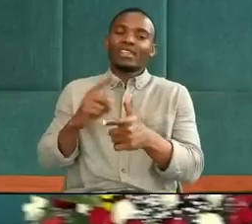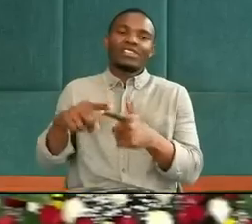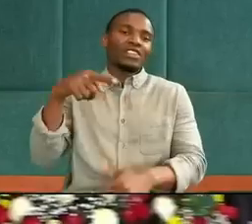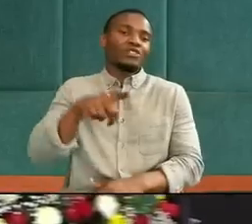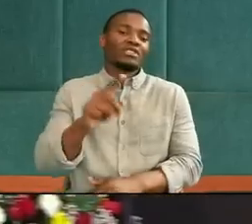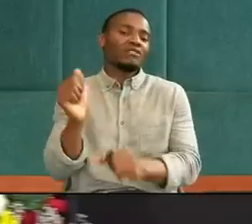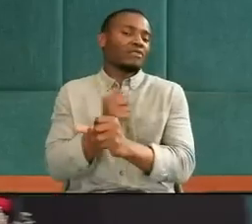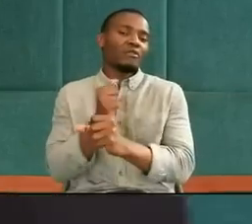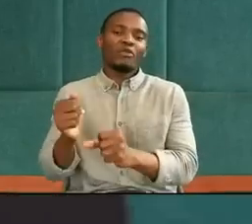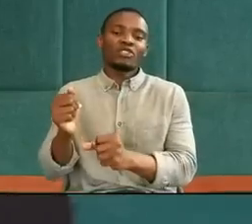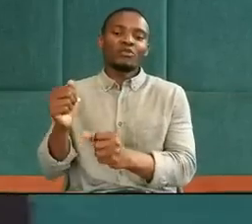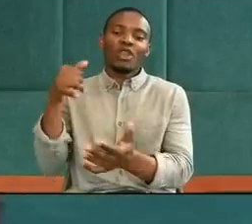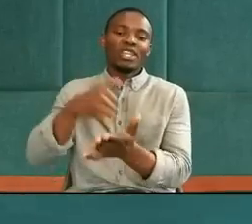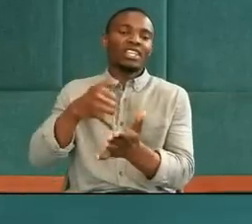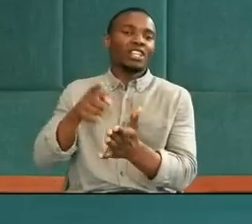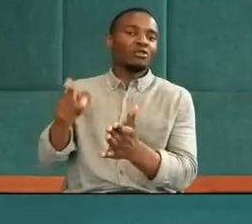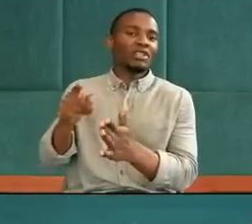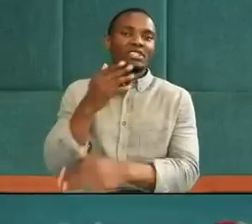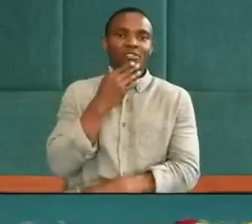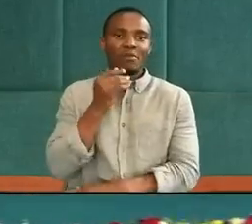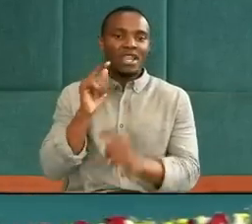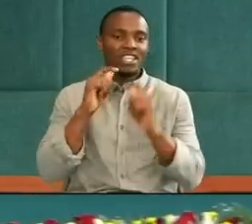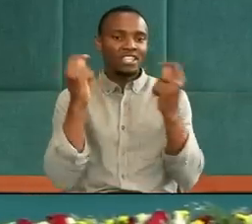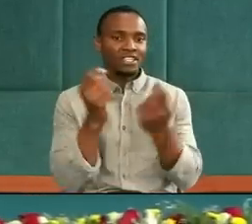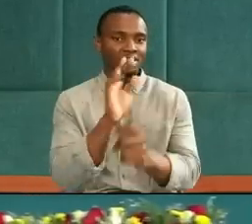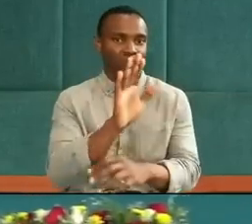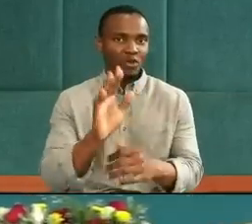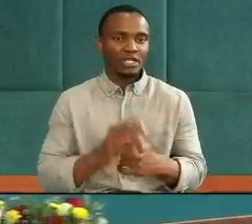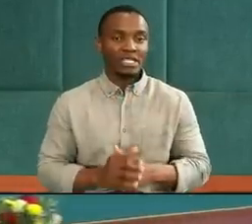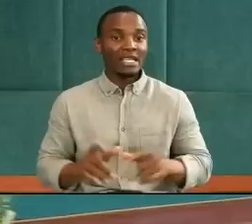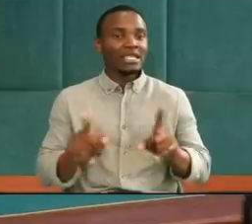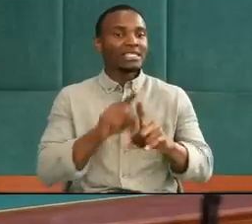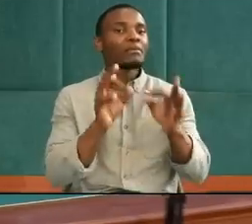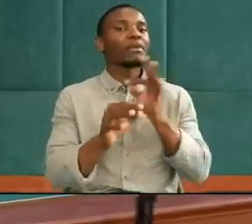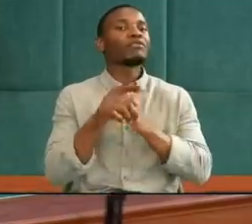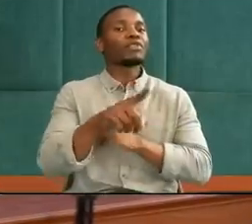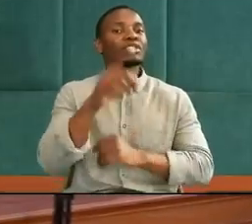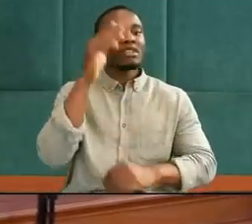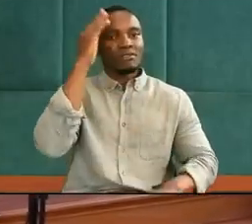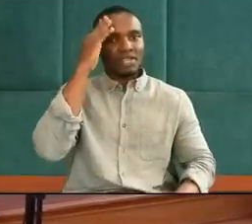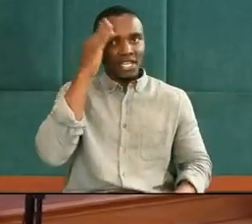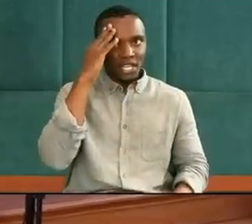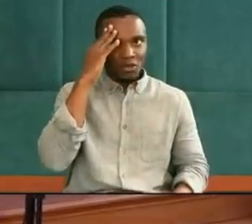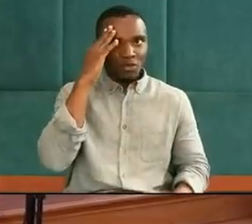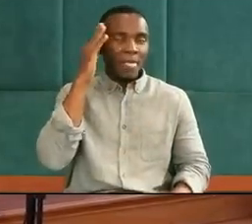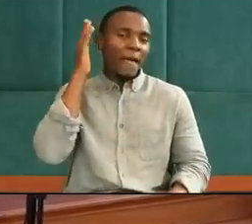wouldn't put him on the team. If you knew that